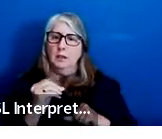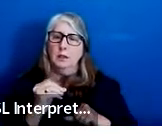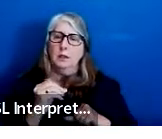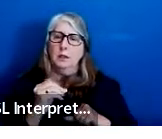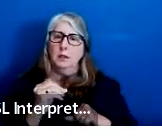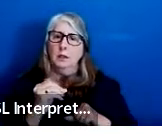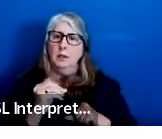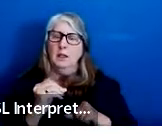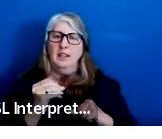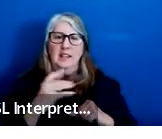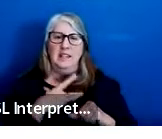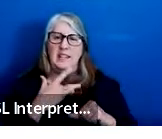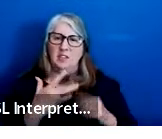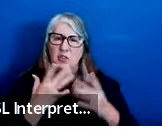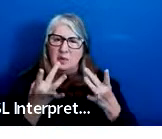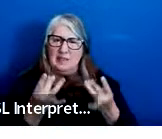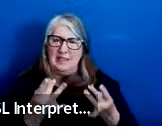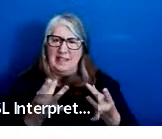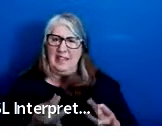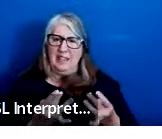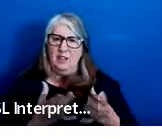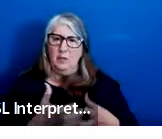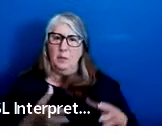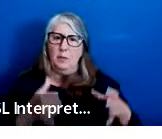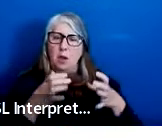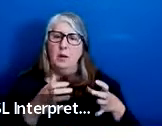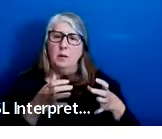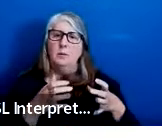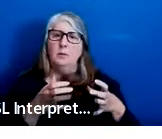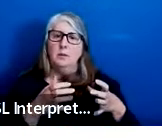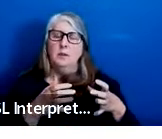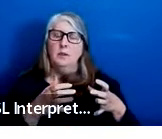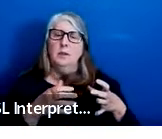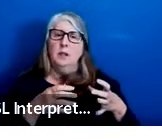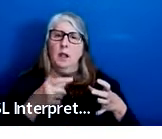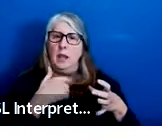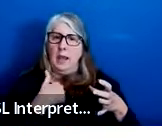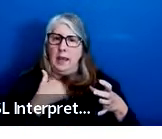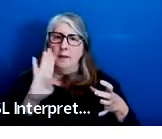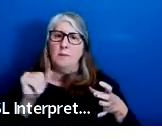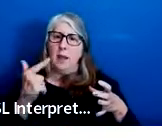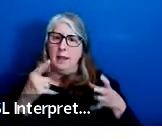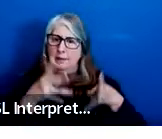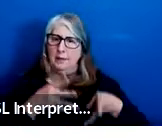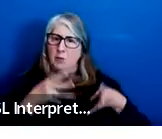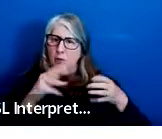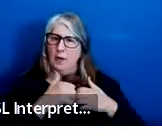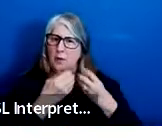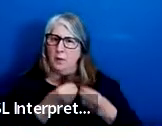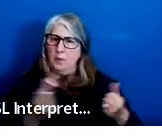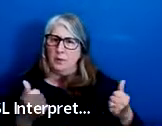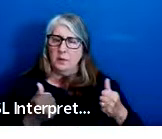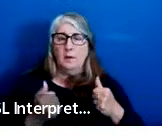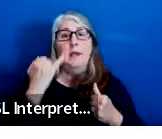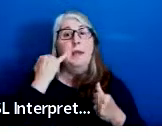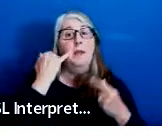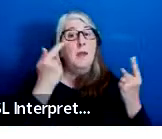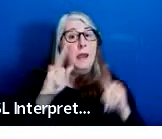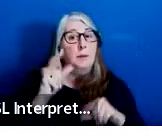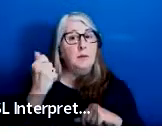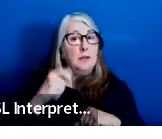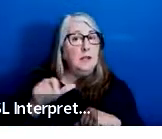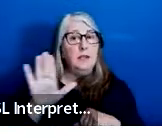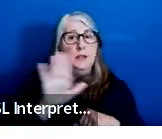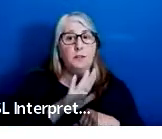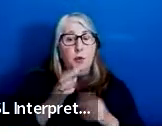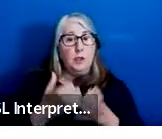of the container. Wow. I have had some bags remaining in the bin after collection. How do I resolve this issue? If this happens to any of your